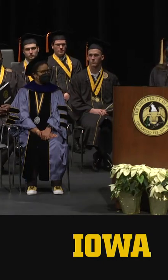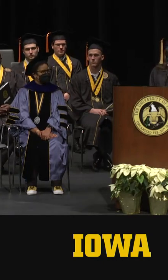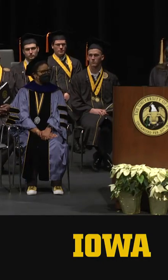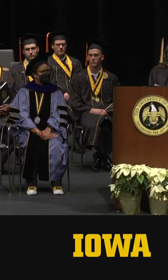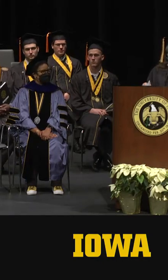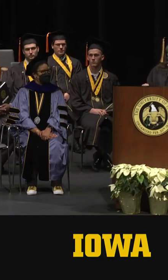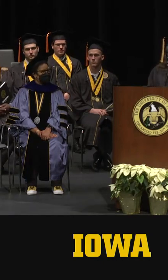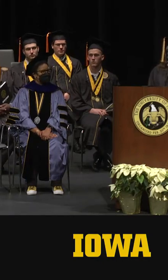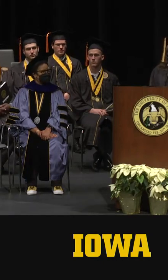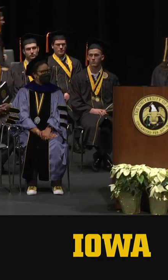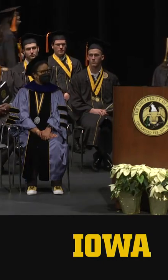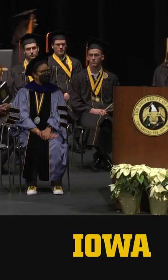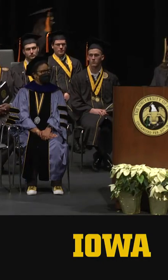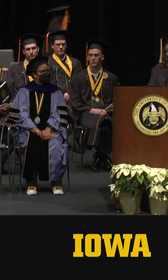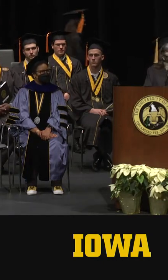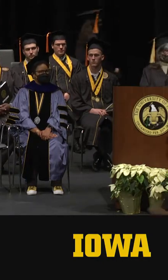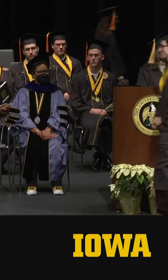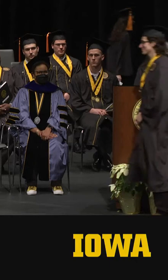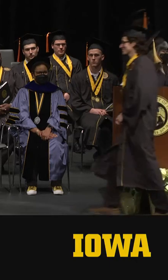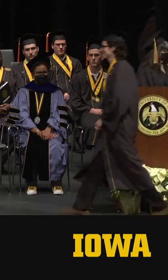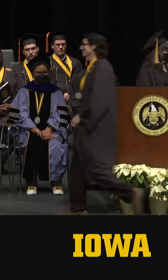Andrew Stephen Murley.